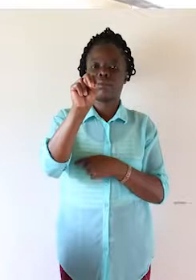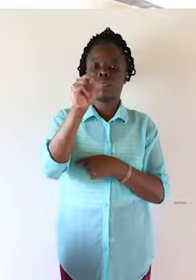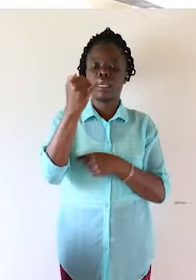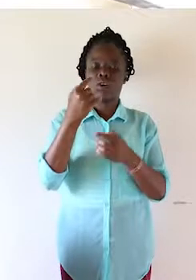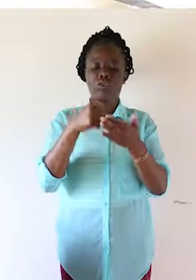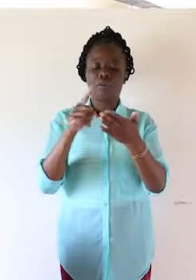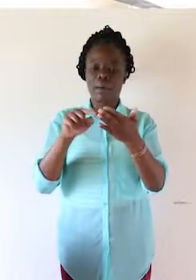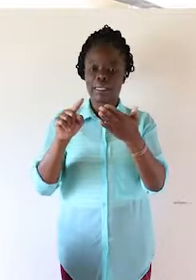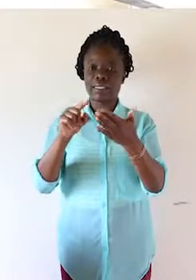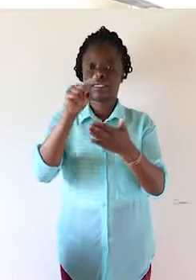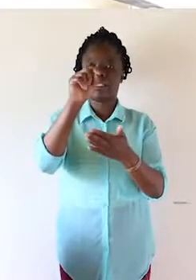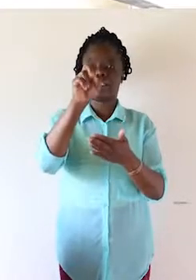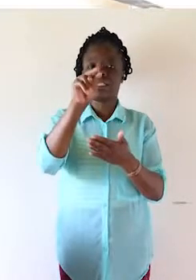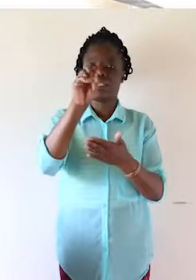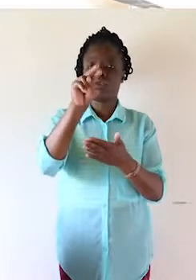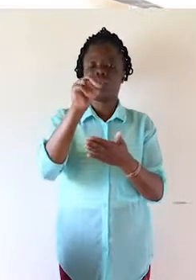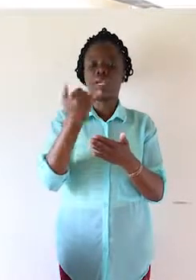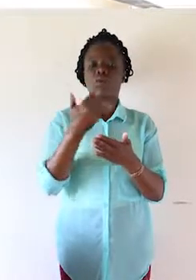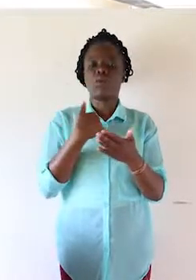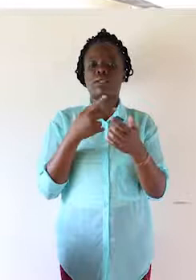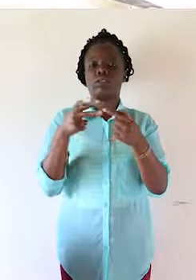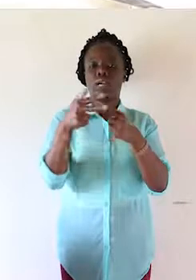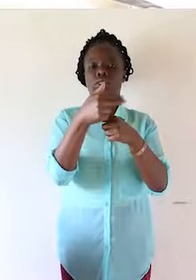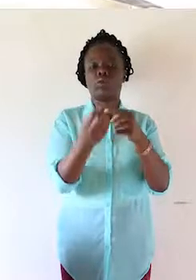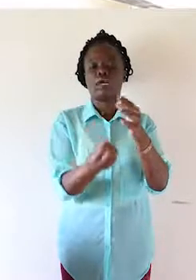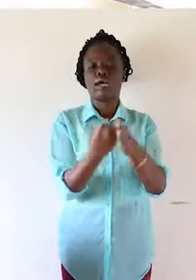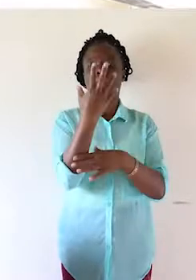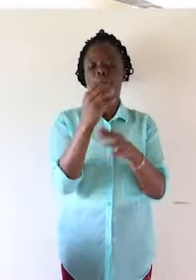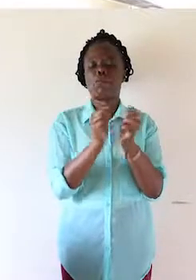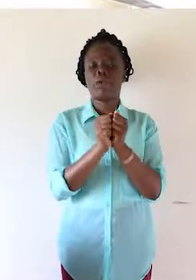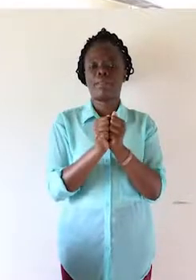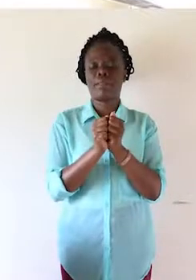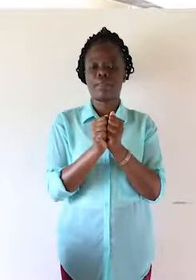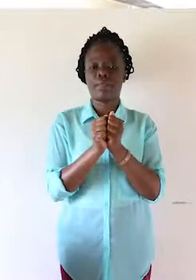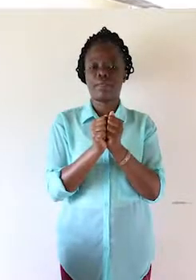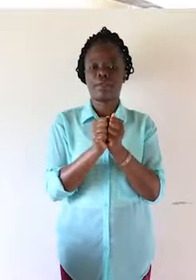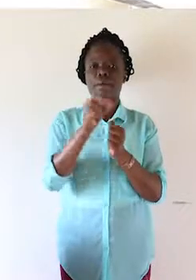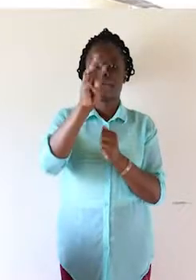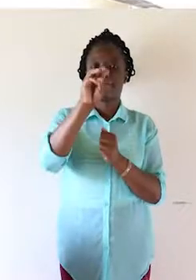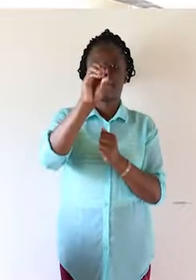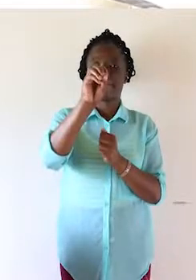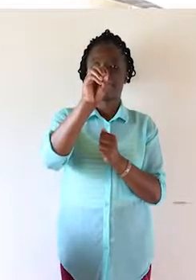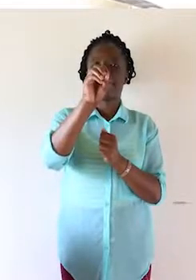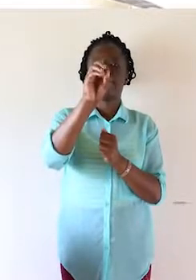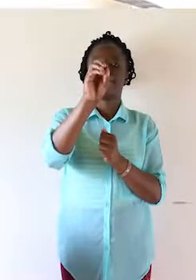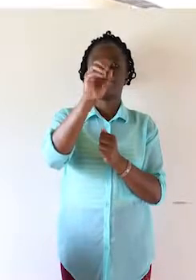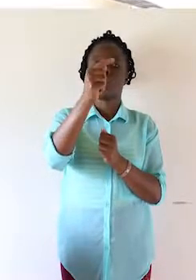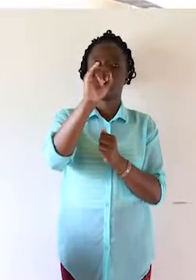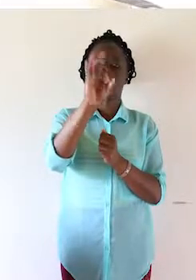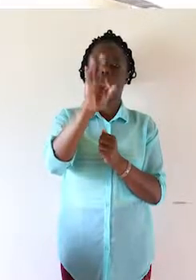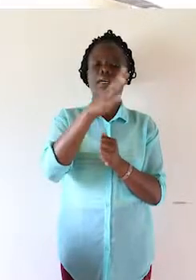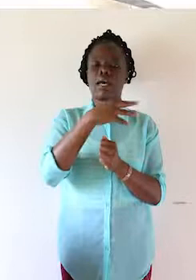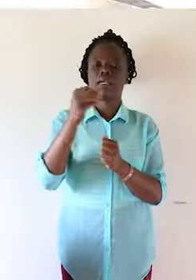So we have now marked our tenon. We now want to cut so that we come up with a mortise and a